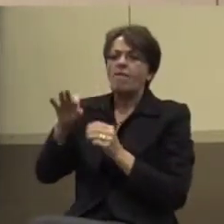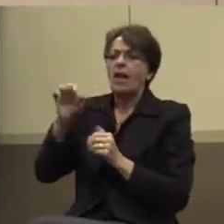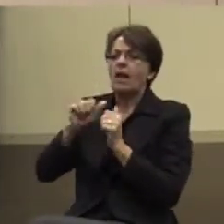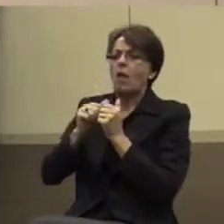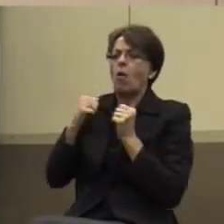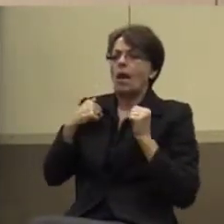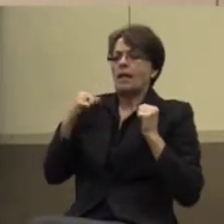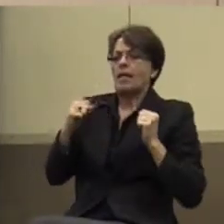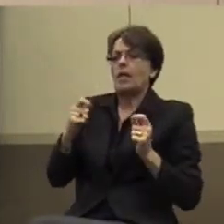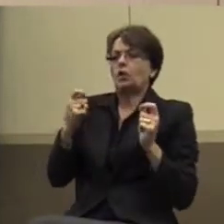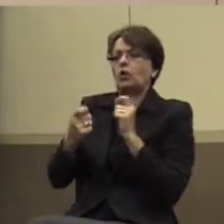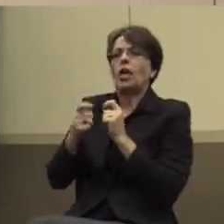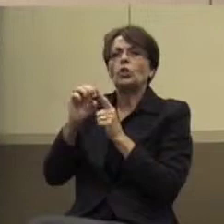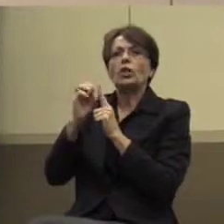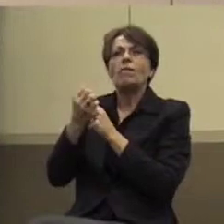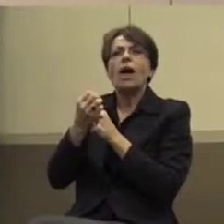what